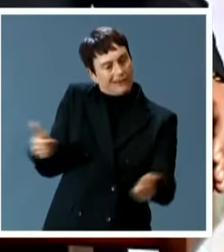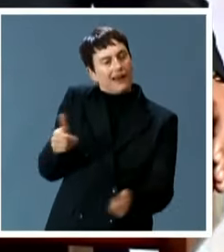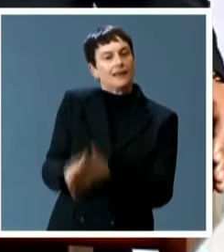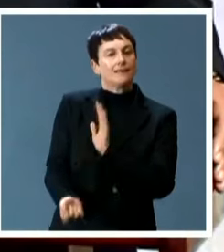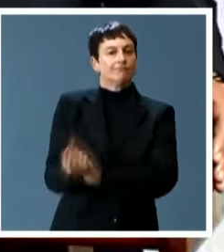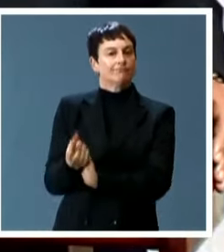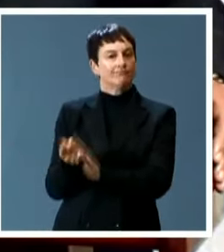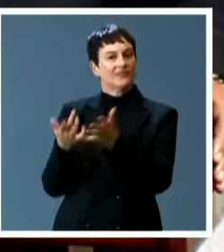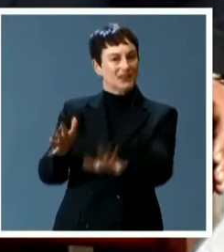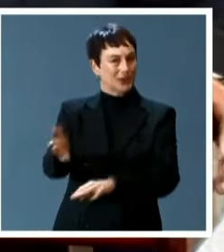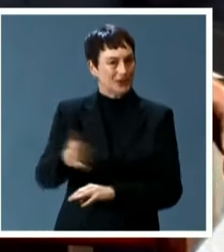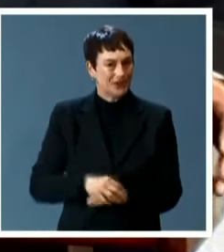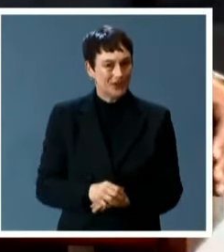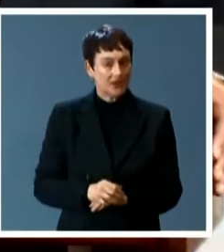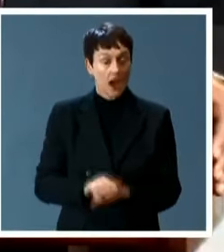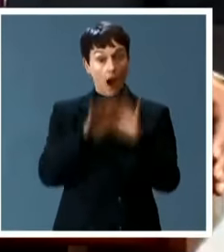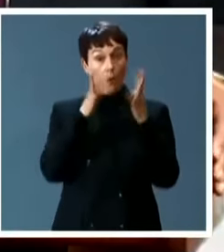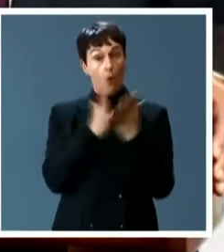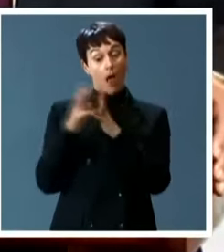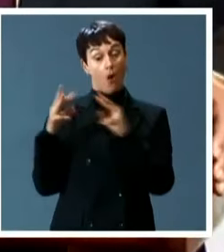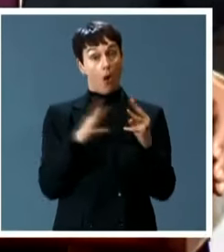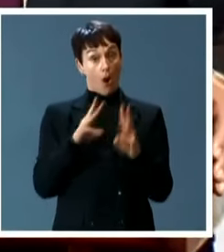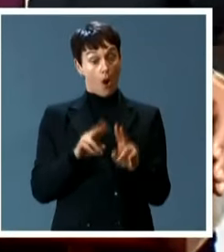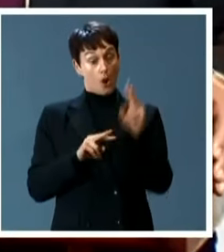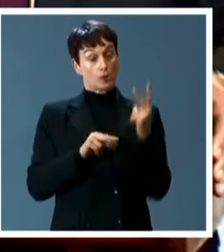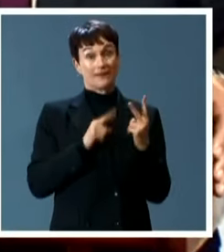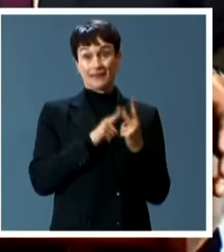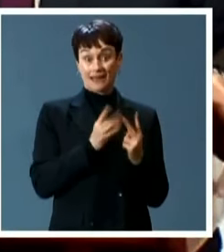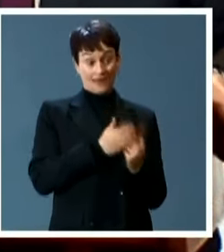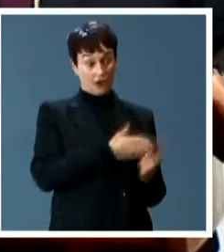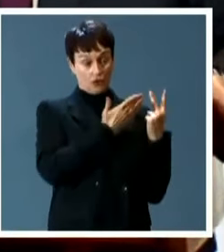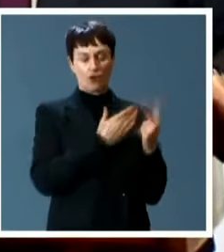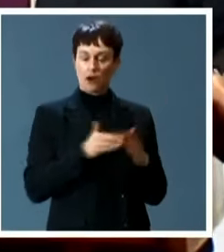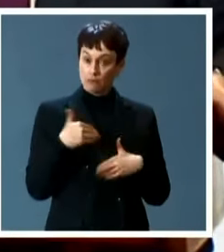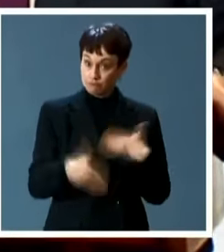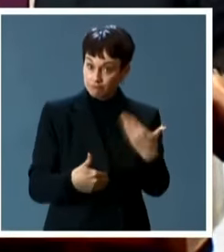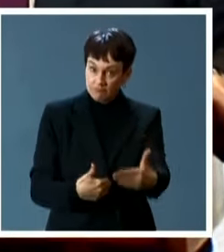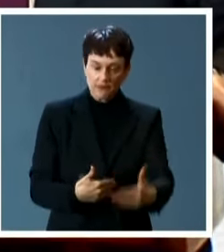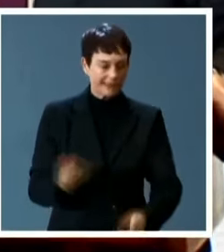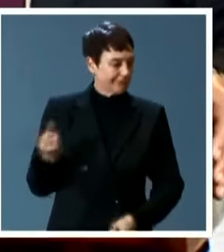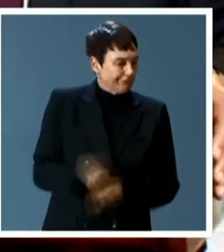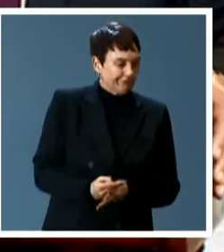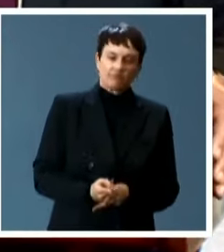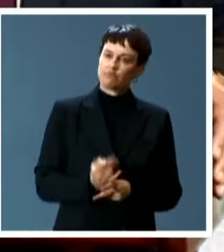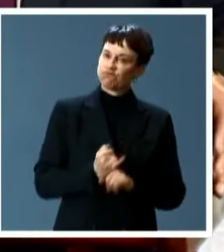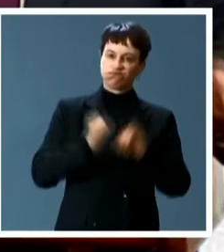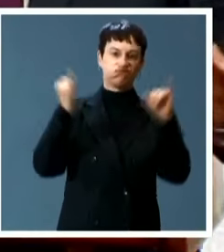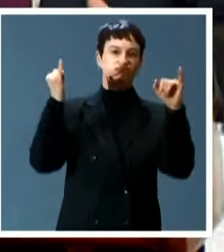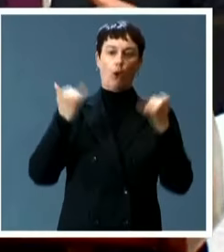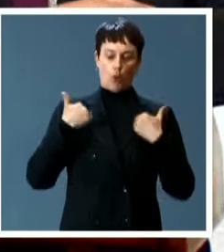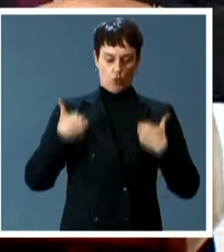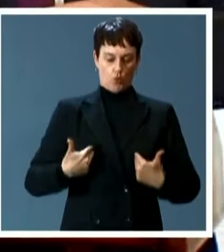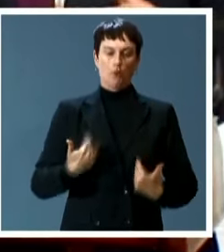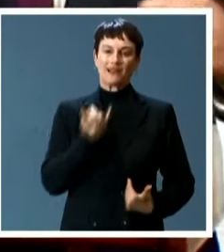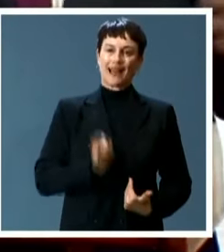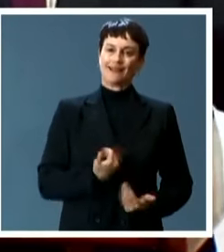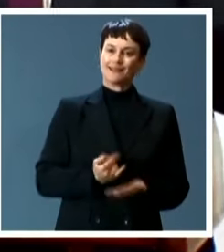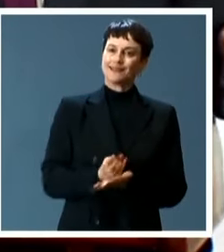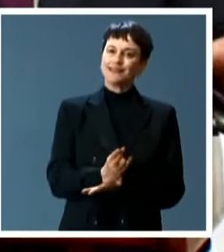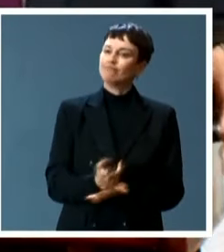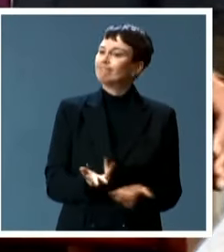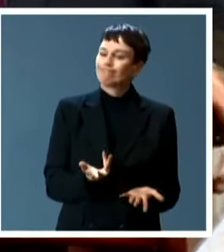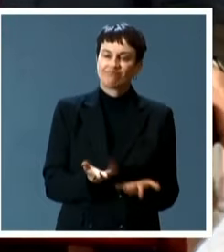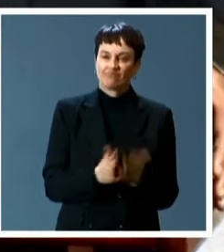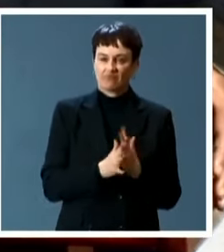War, the creation of the United Nations was based on a new global consensus around equality and human dignity, and the wave of